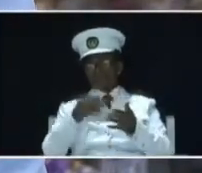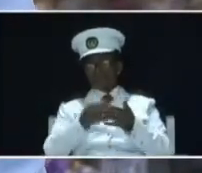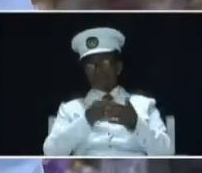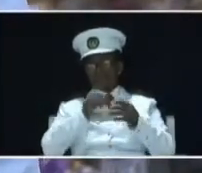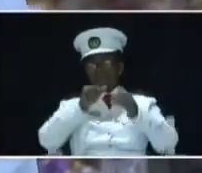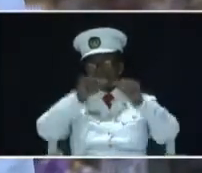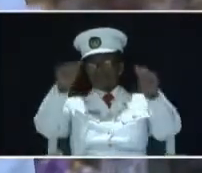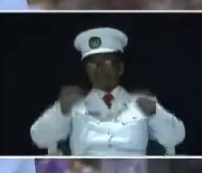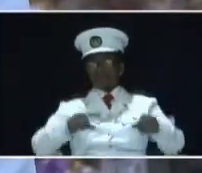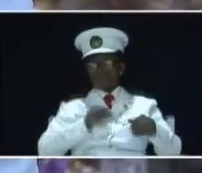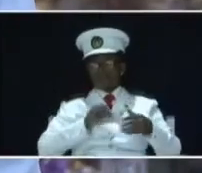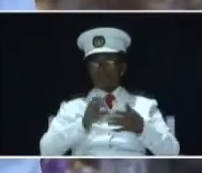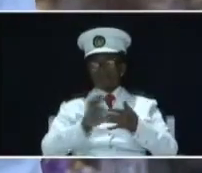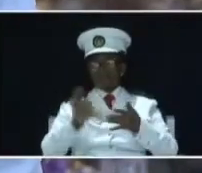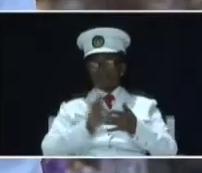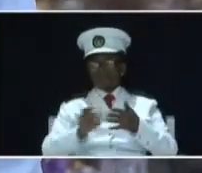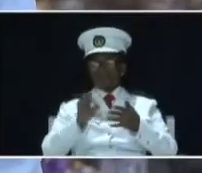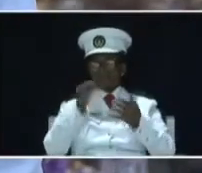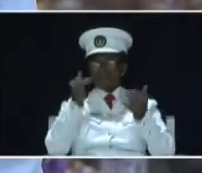1.